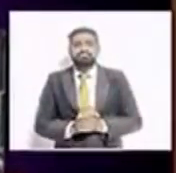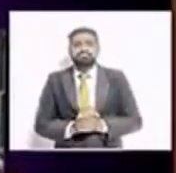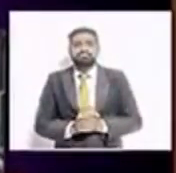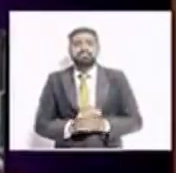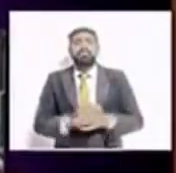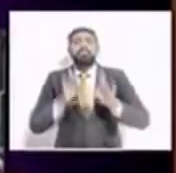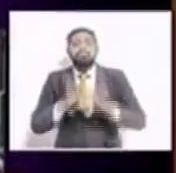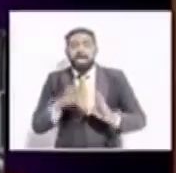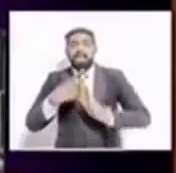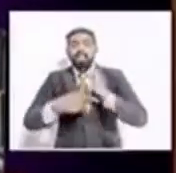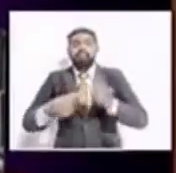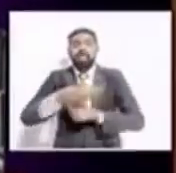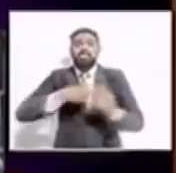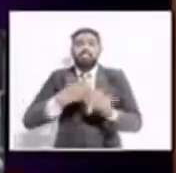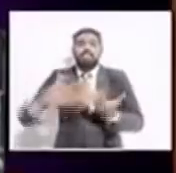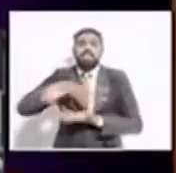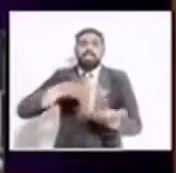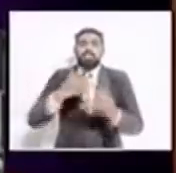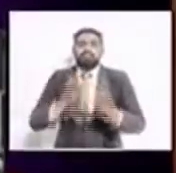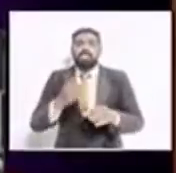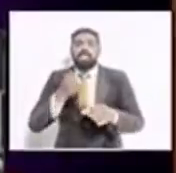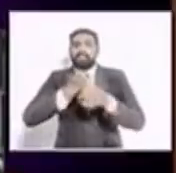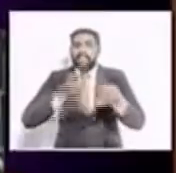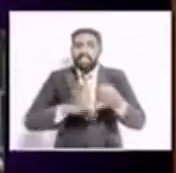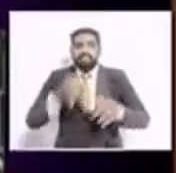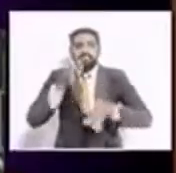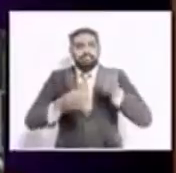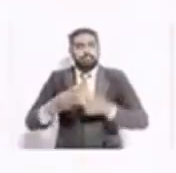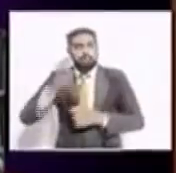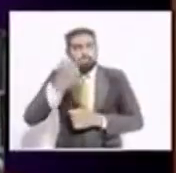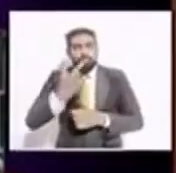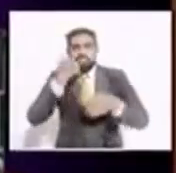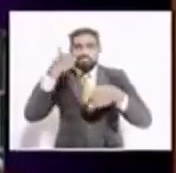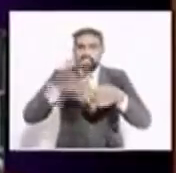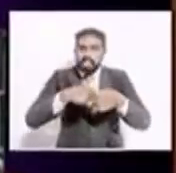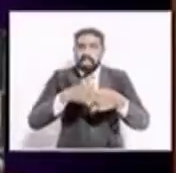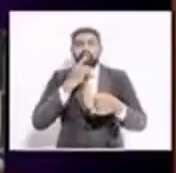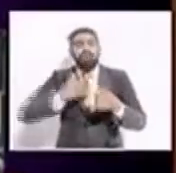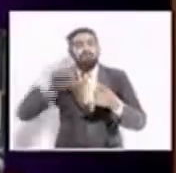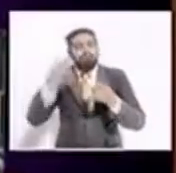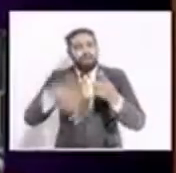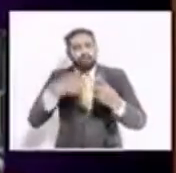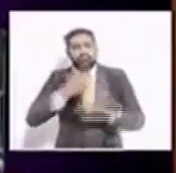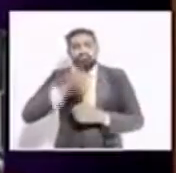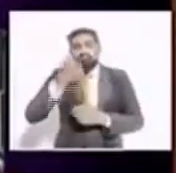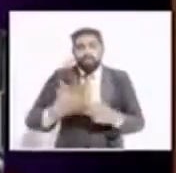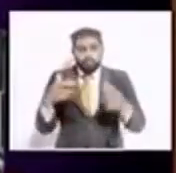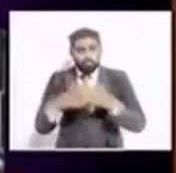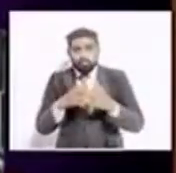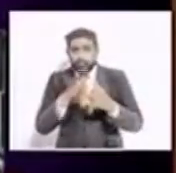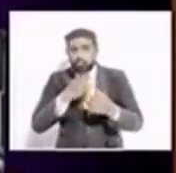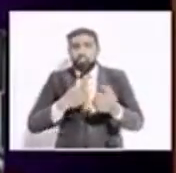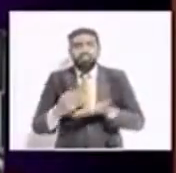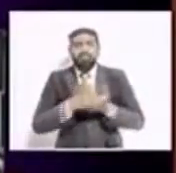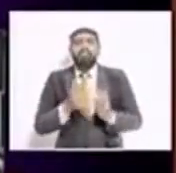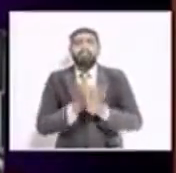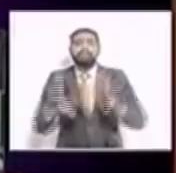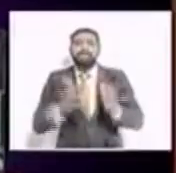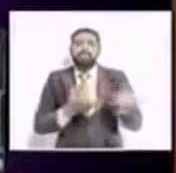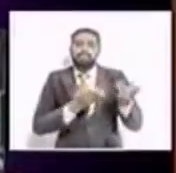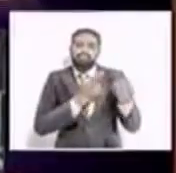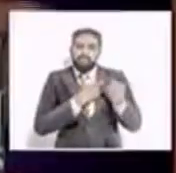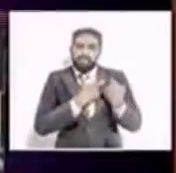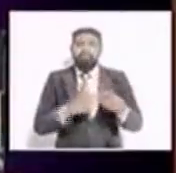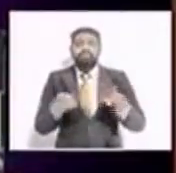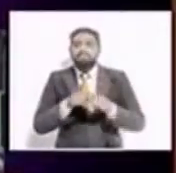gas, milk powder, fuel and many other vital sectors in the country. In the meantime, if you notice carefully, you can observe that there is a